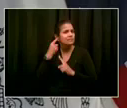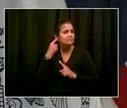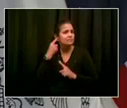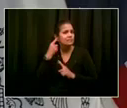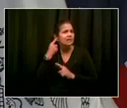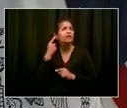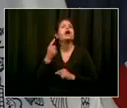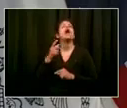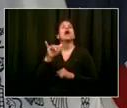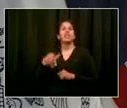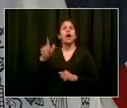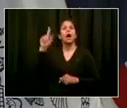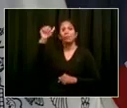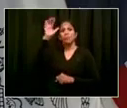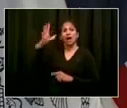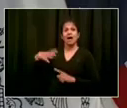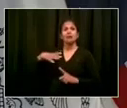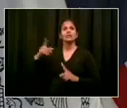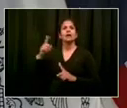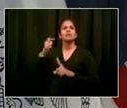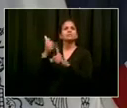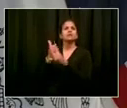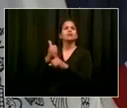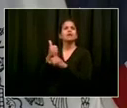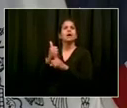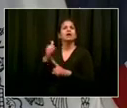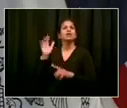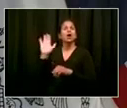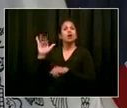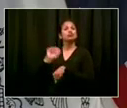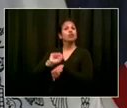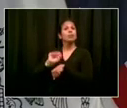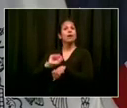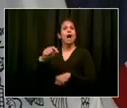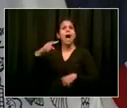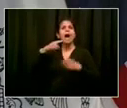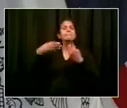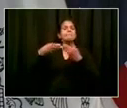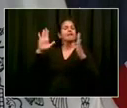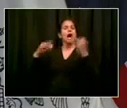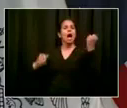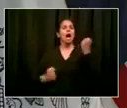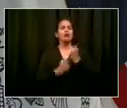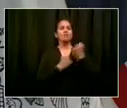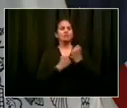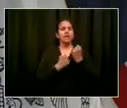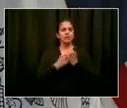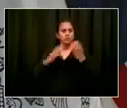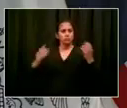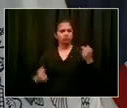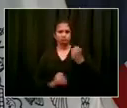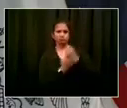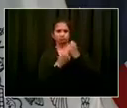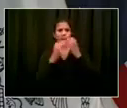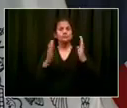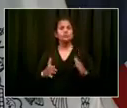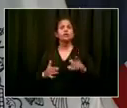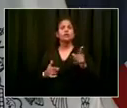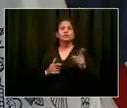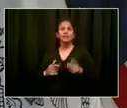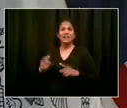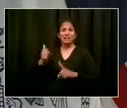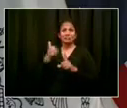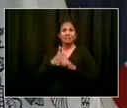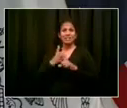out there. He's a pretty visible city presence. I mean, what does that say about what other people are feeling when they're riding out there? Again, Dave, I